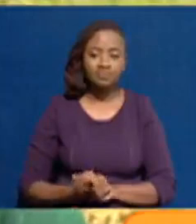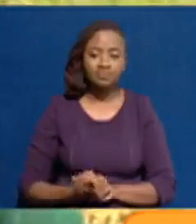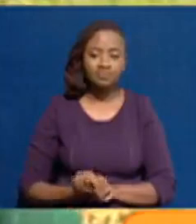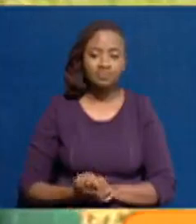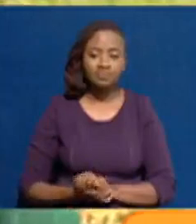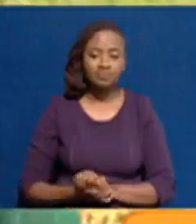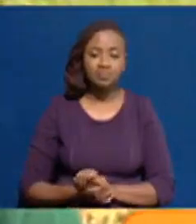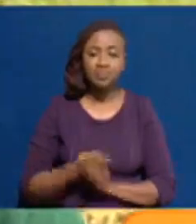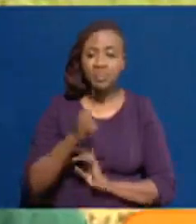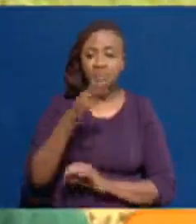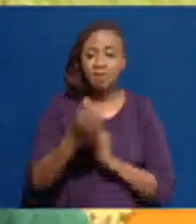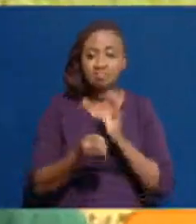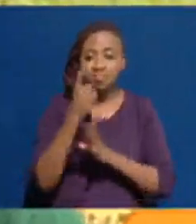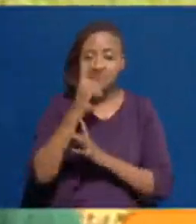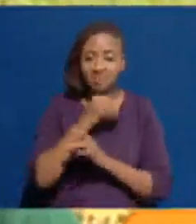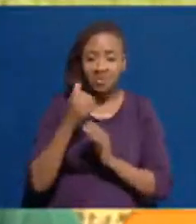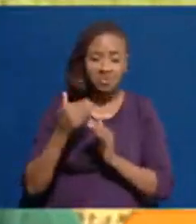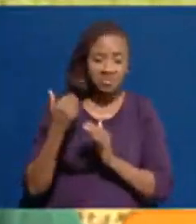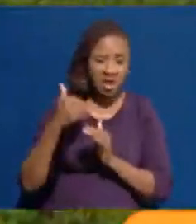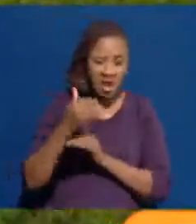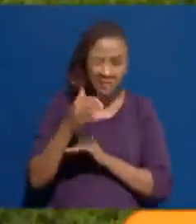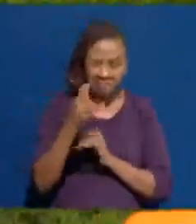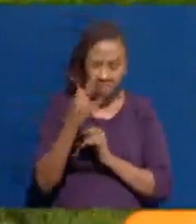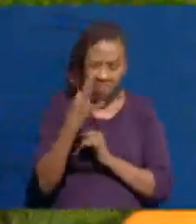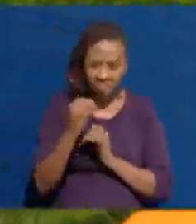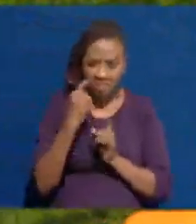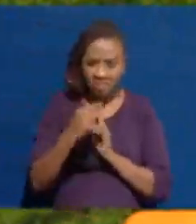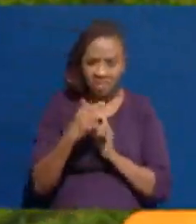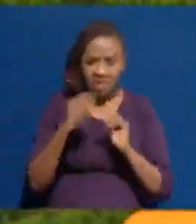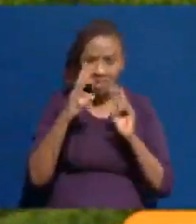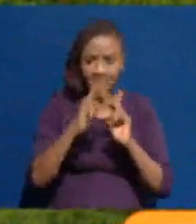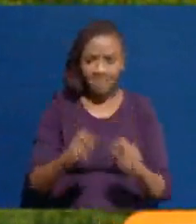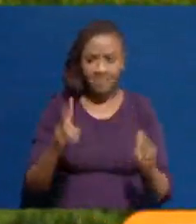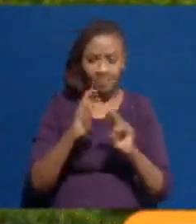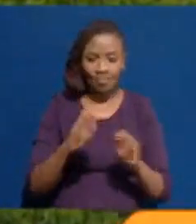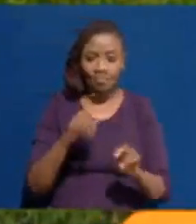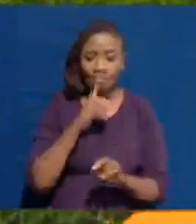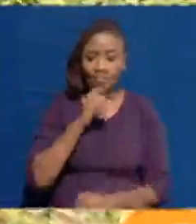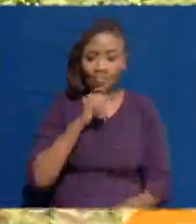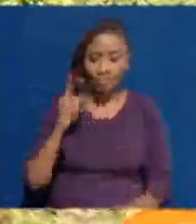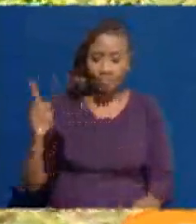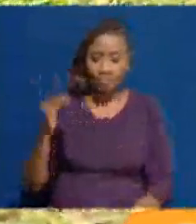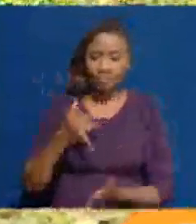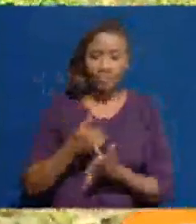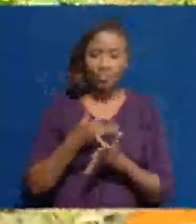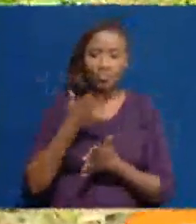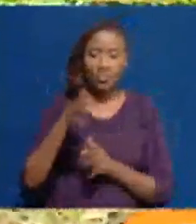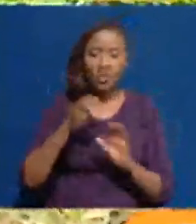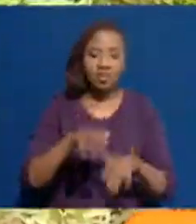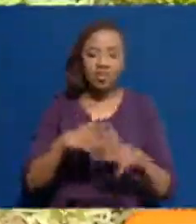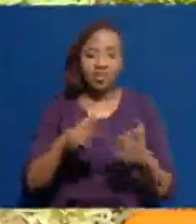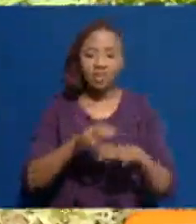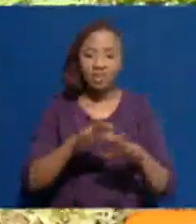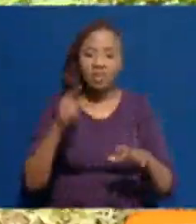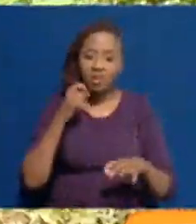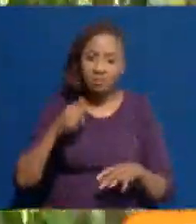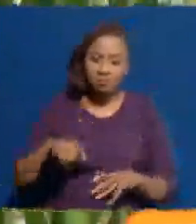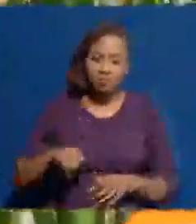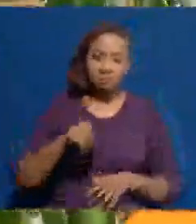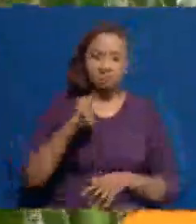over 30 years research. Jack Leo is the man behind this 50-acre farm, planting